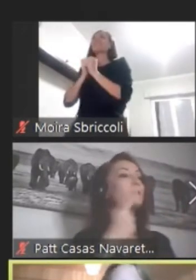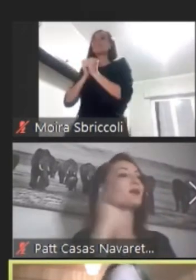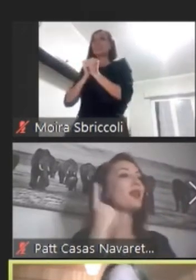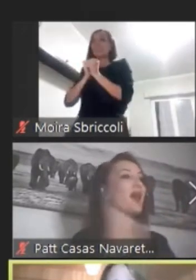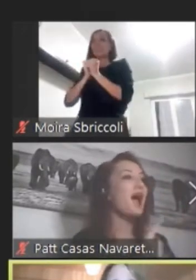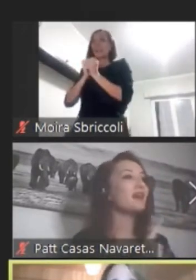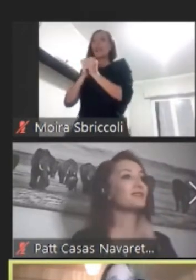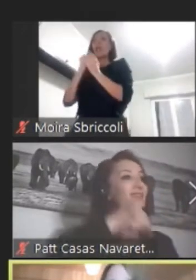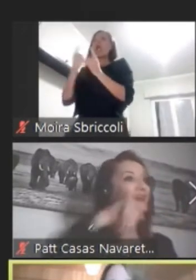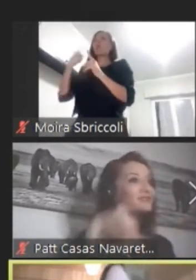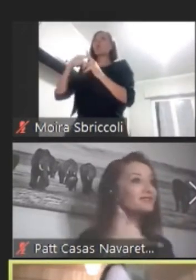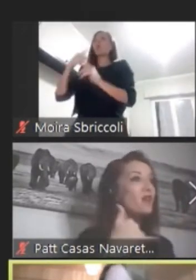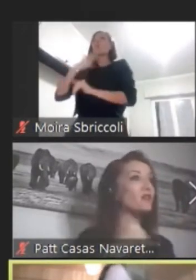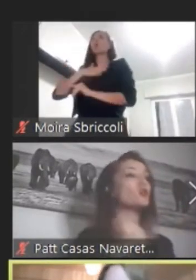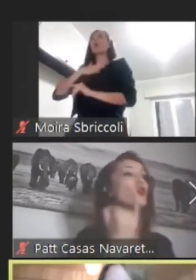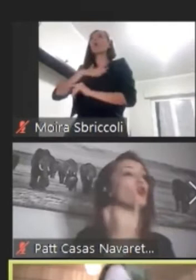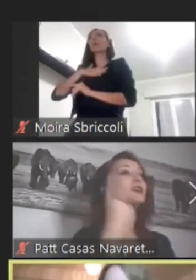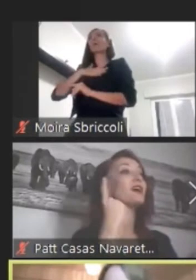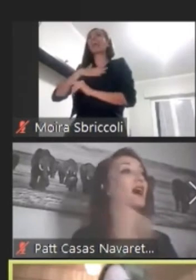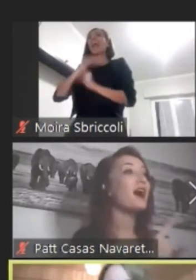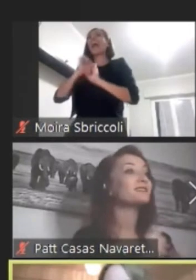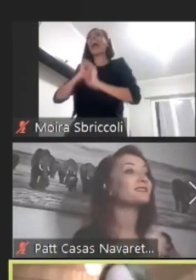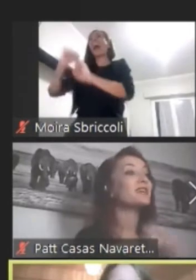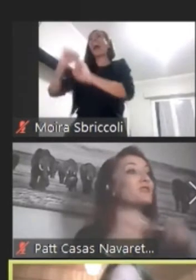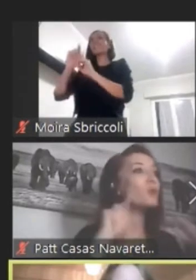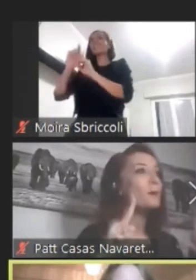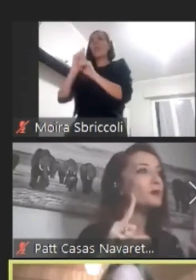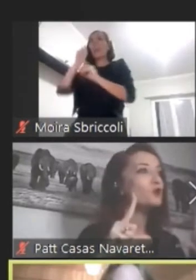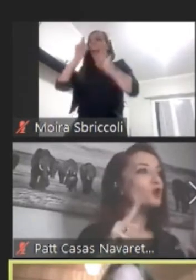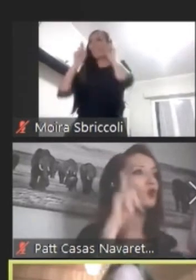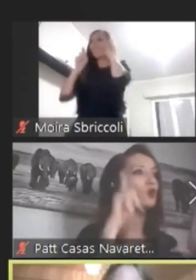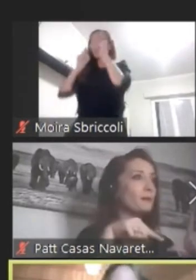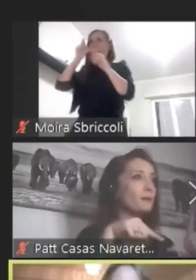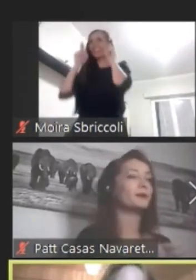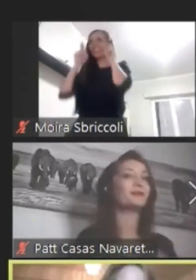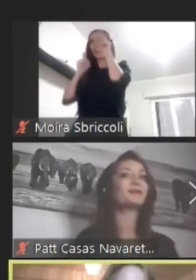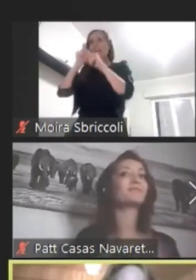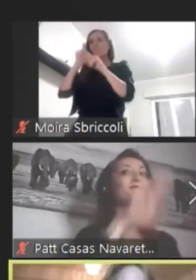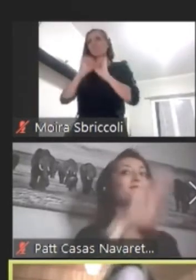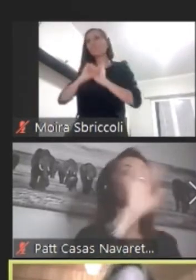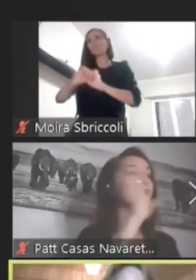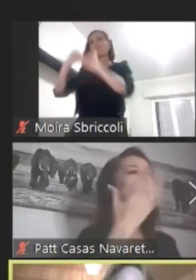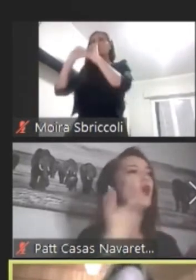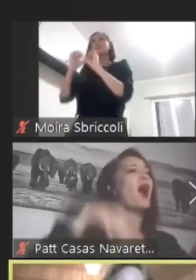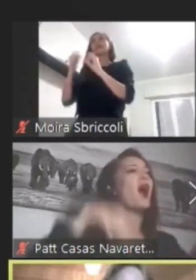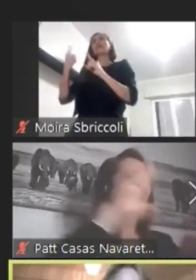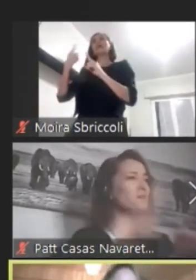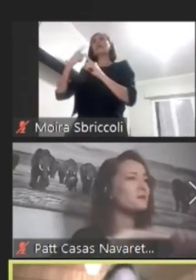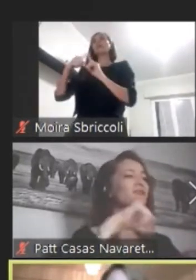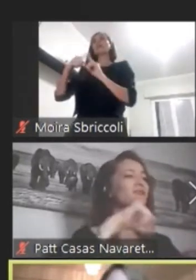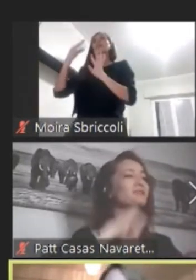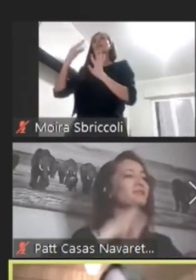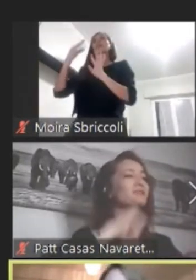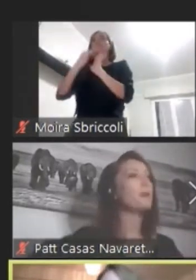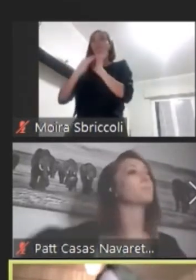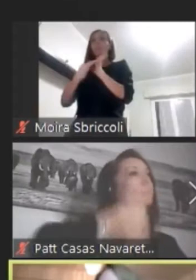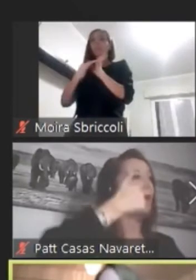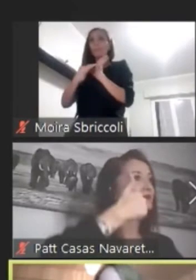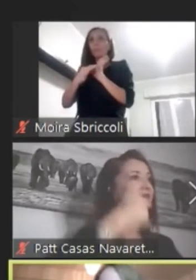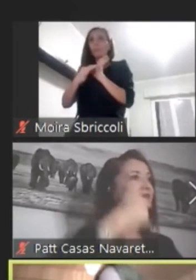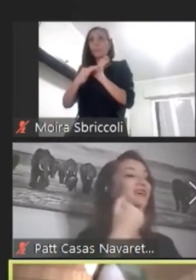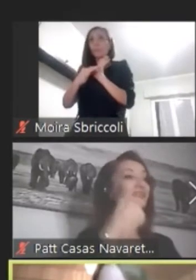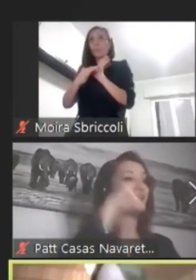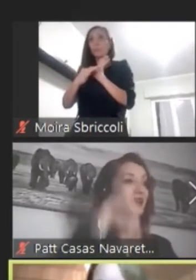array of other health benefits, which is what we're going to talk about this evening as well. So I